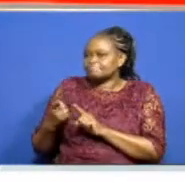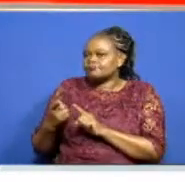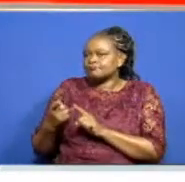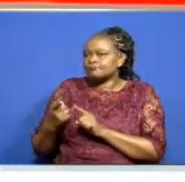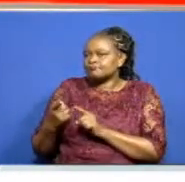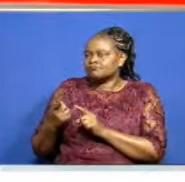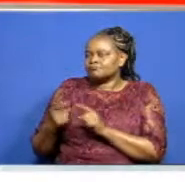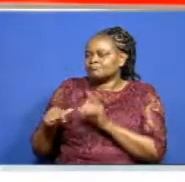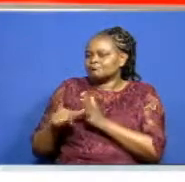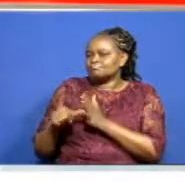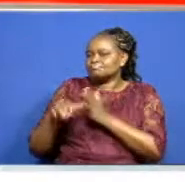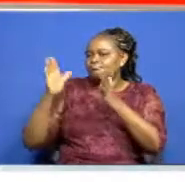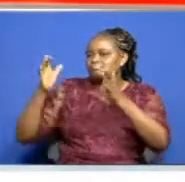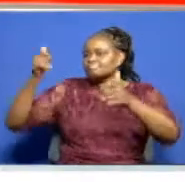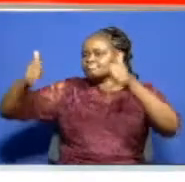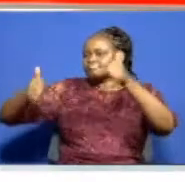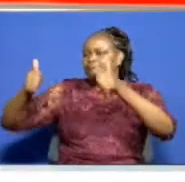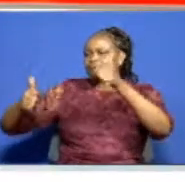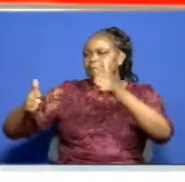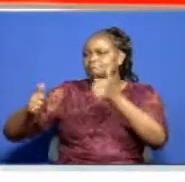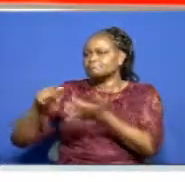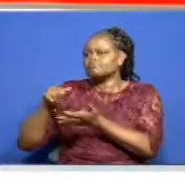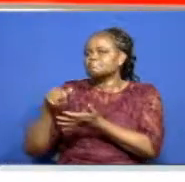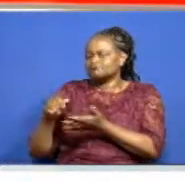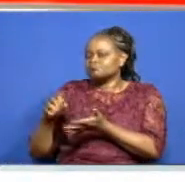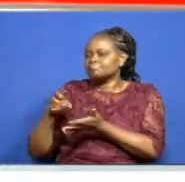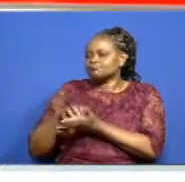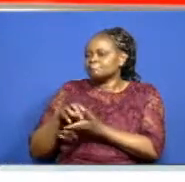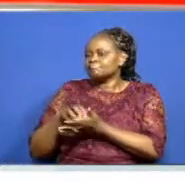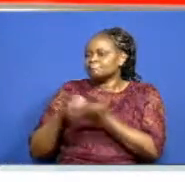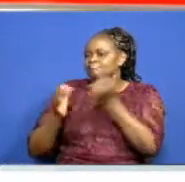when the situation worsened, when